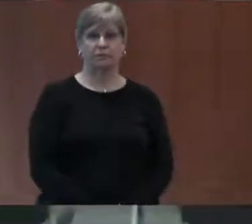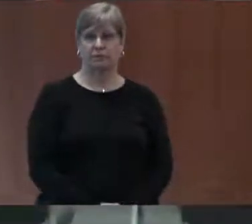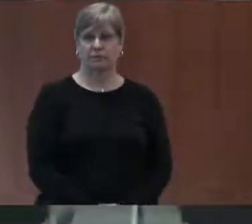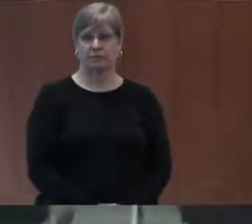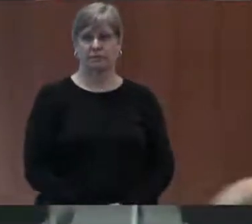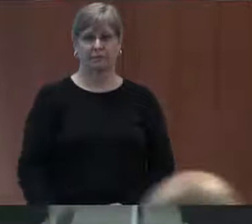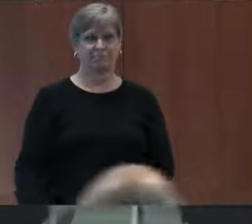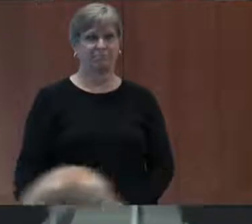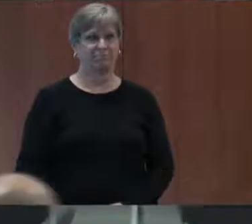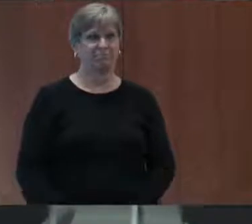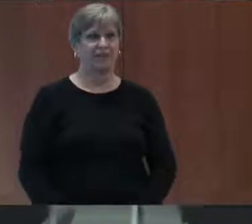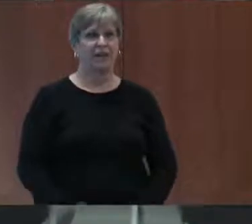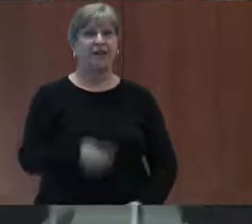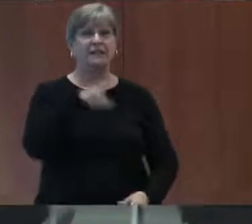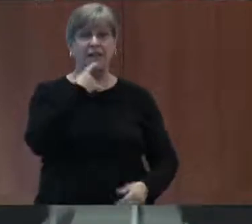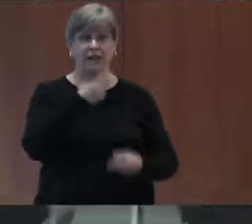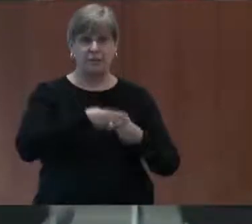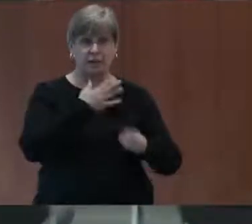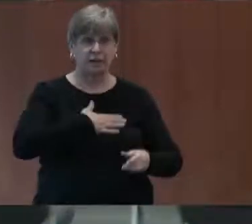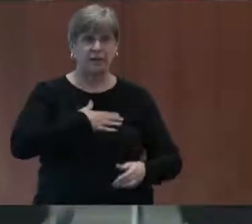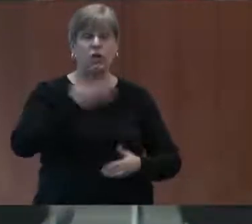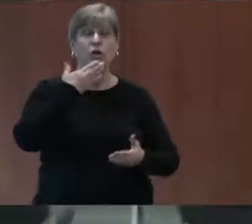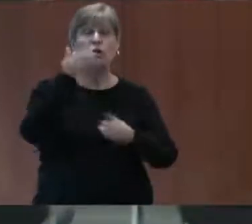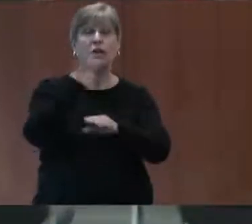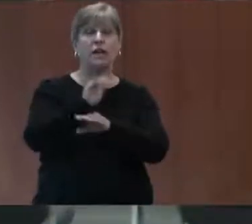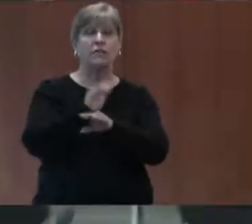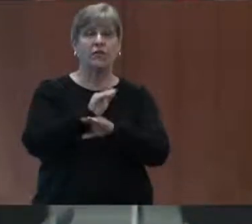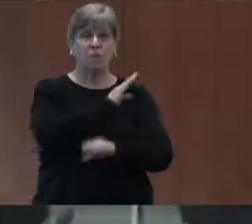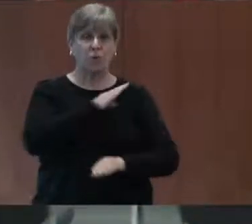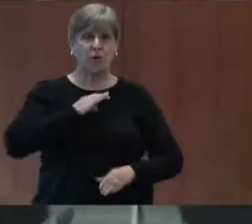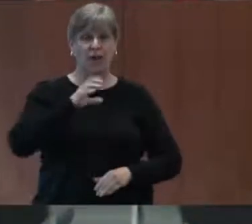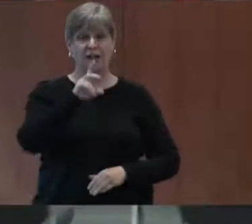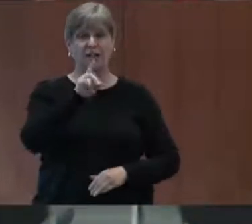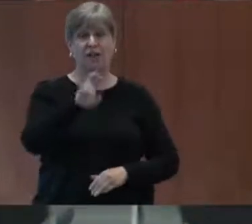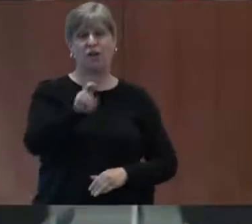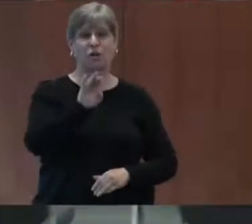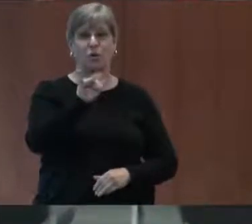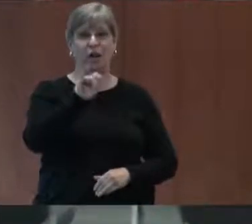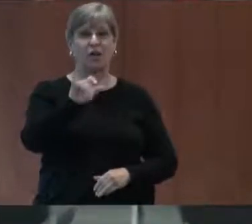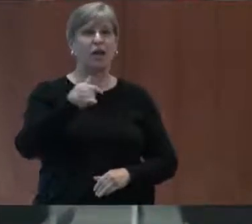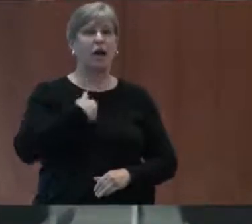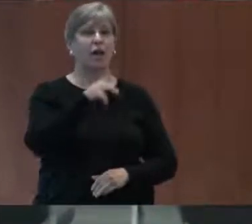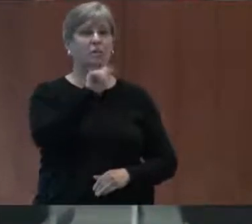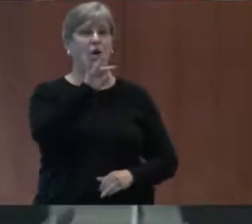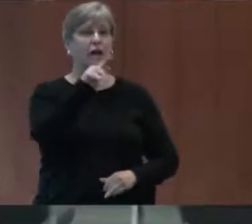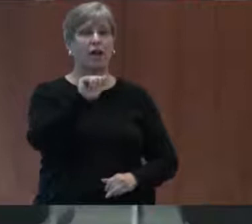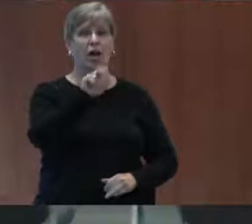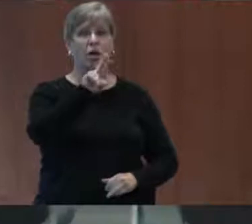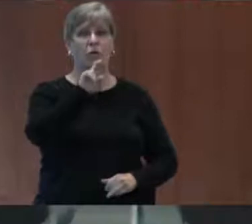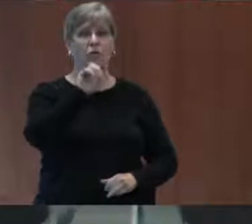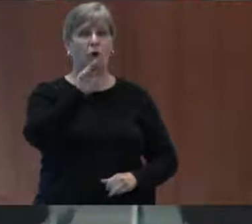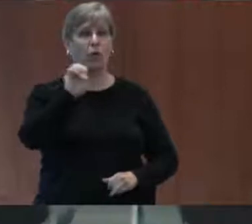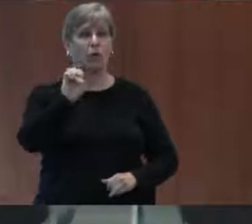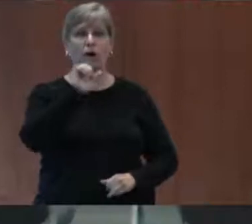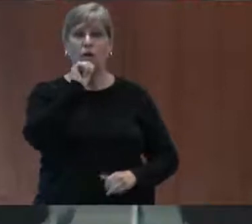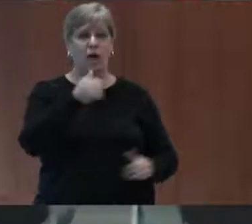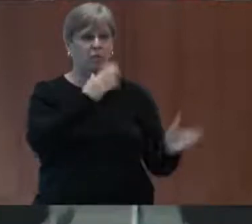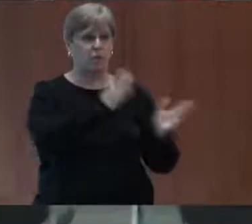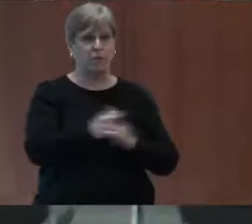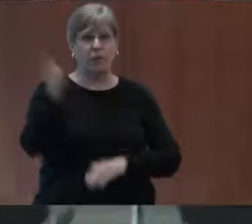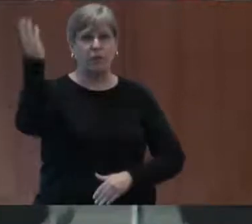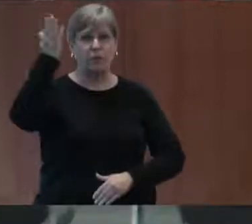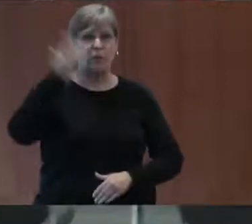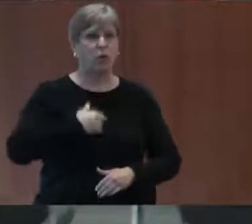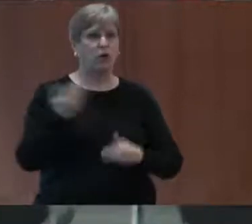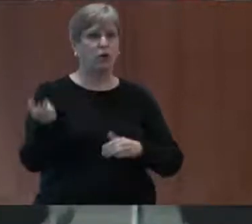Please state your name. Good evening, Board. Dr. Michael, my name is Tanya Rowe. I don't have a prepared speech. I just